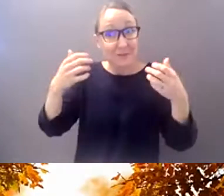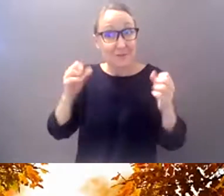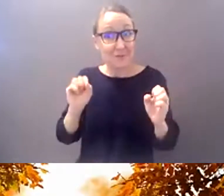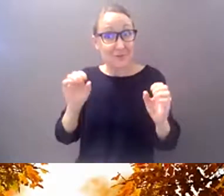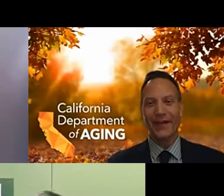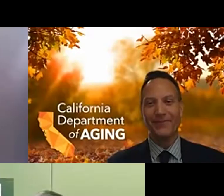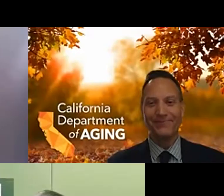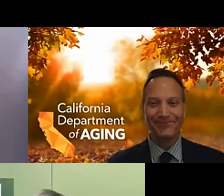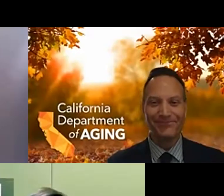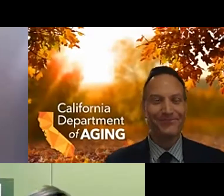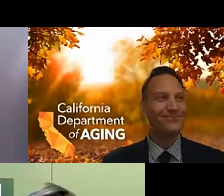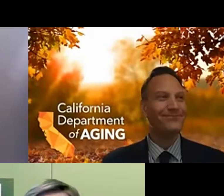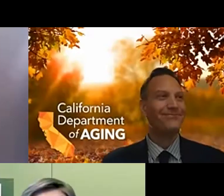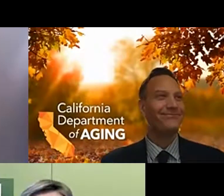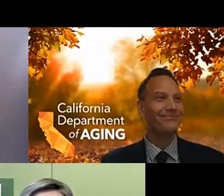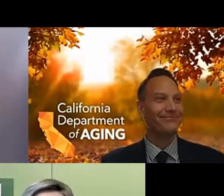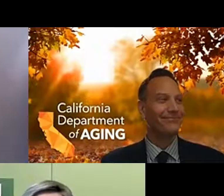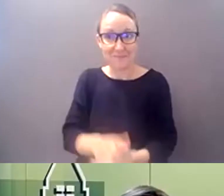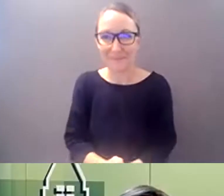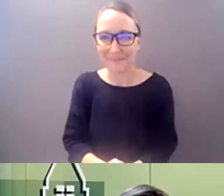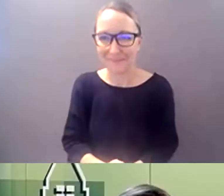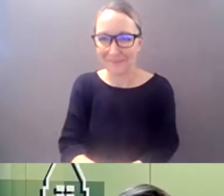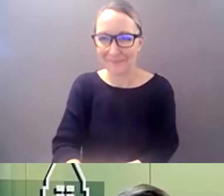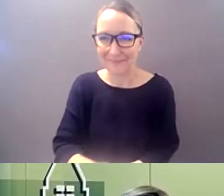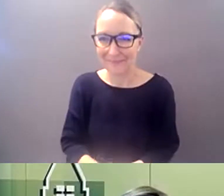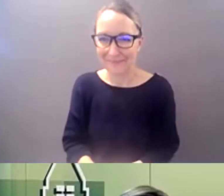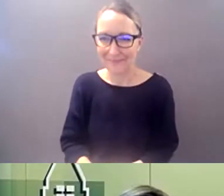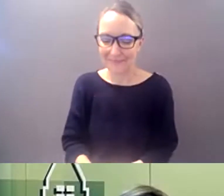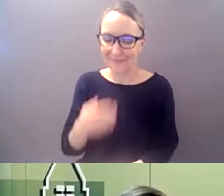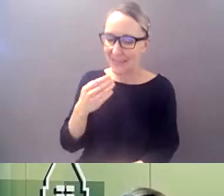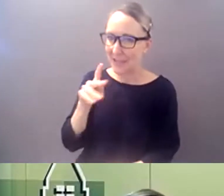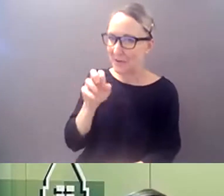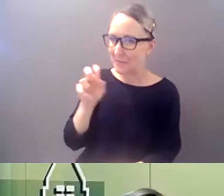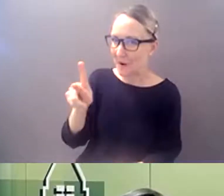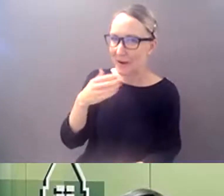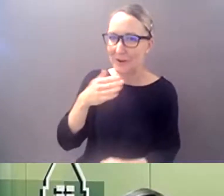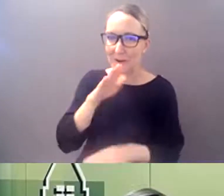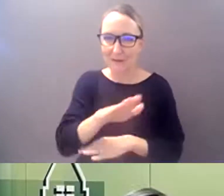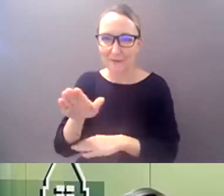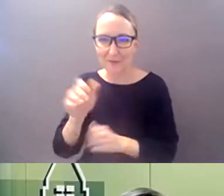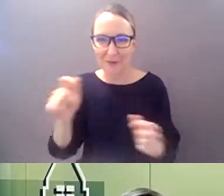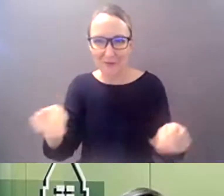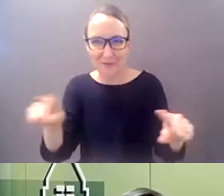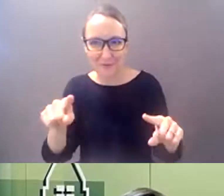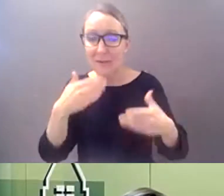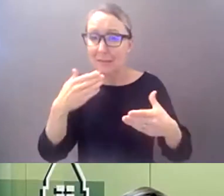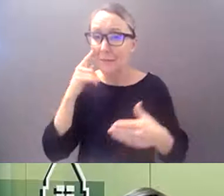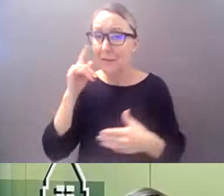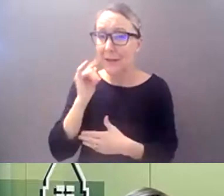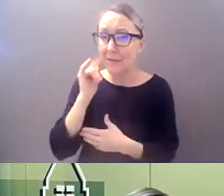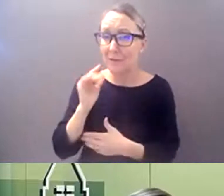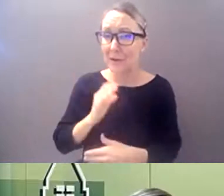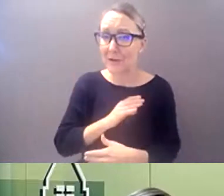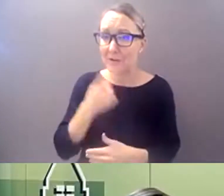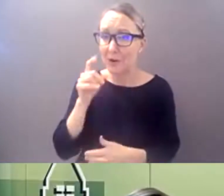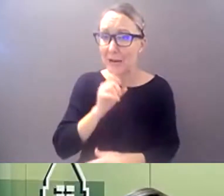hand it over to Laura now. Thank you, Mark, and good afternoon, everyone. Thank you to the California Commission on Aging